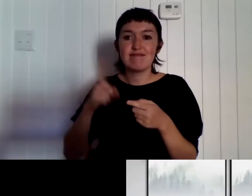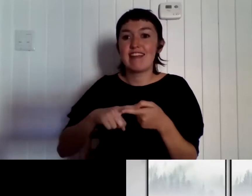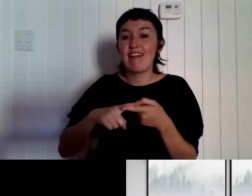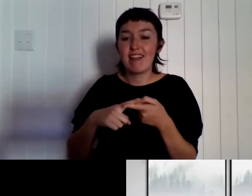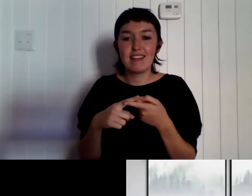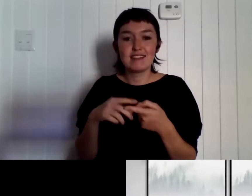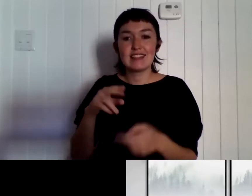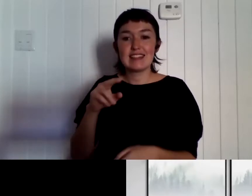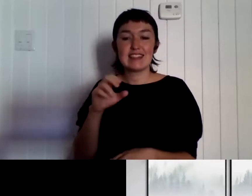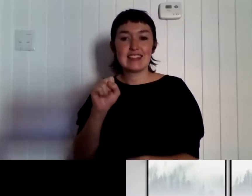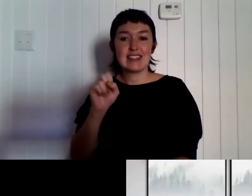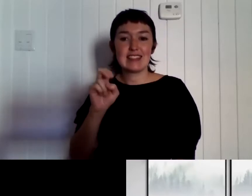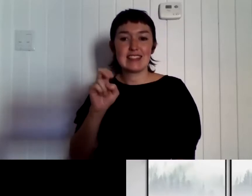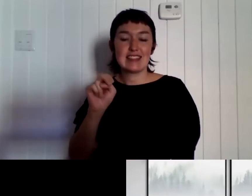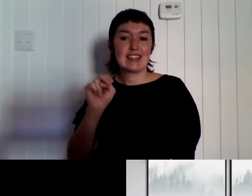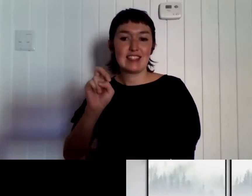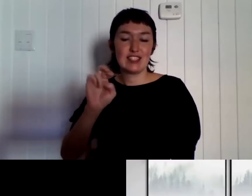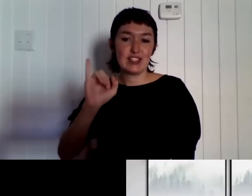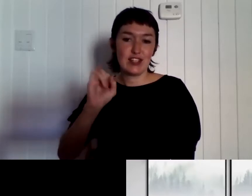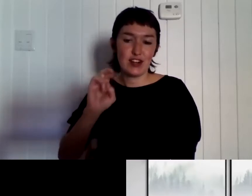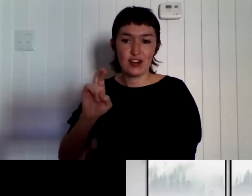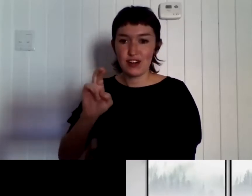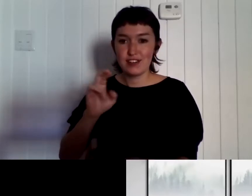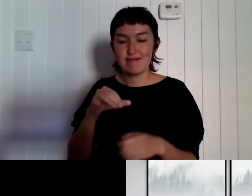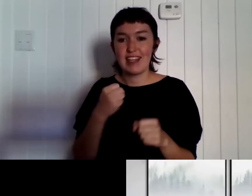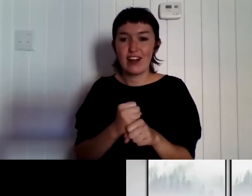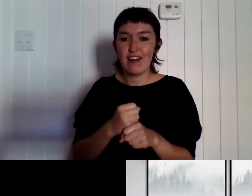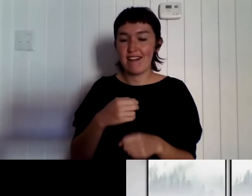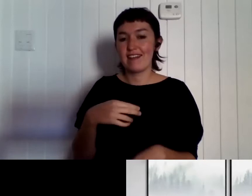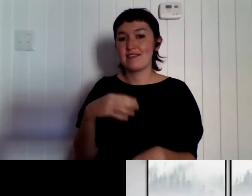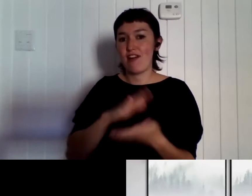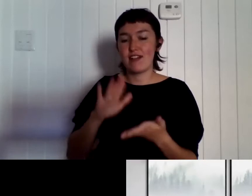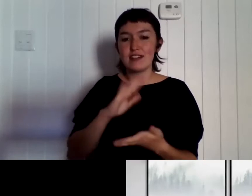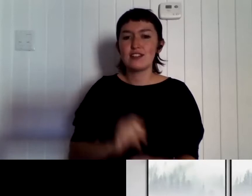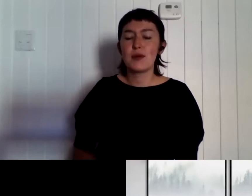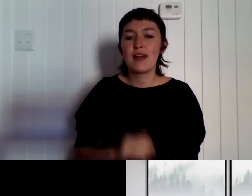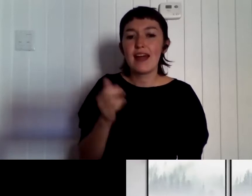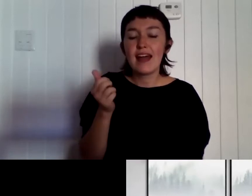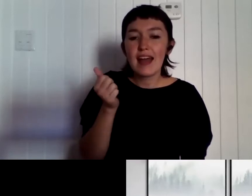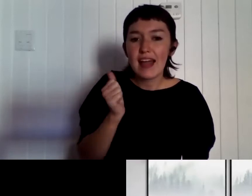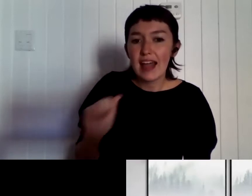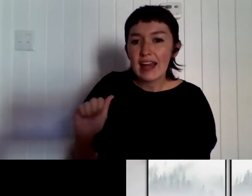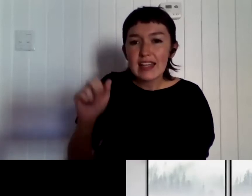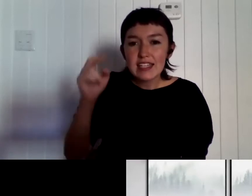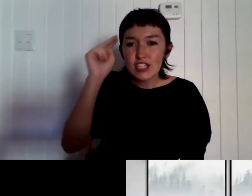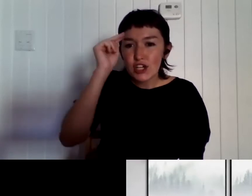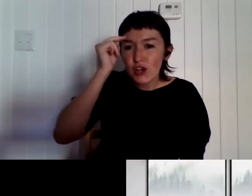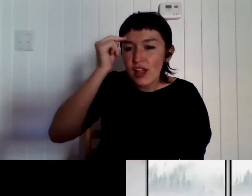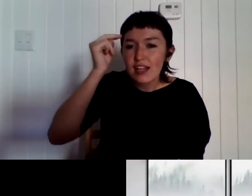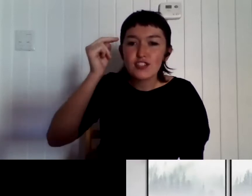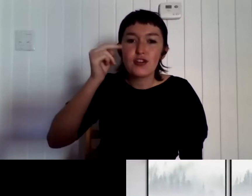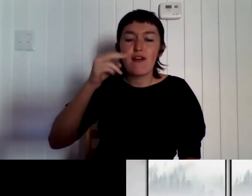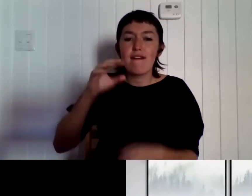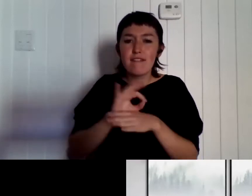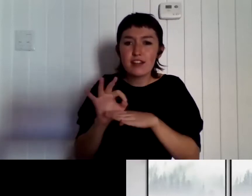any hypotheses about evolutionary changes that might happen in our brains over the next 1,000 years? That's